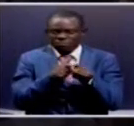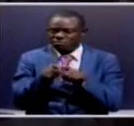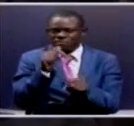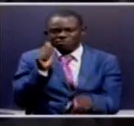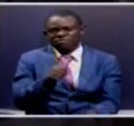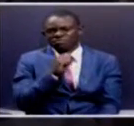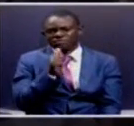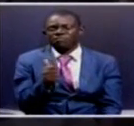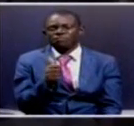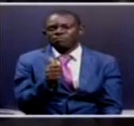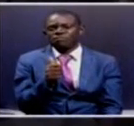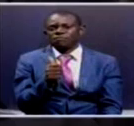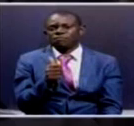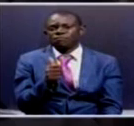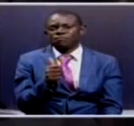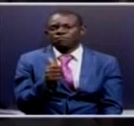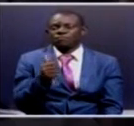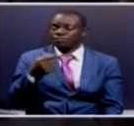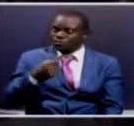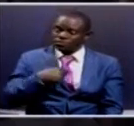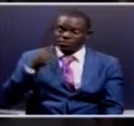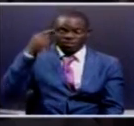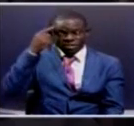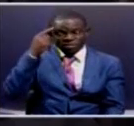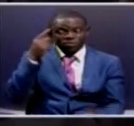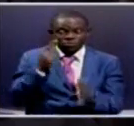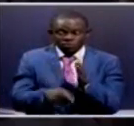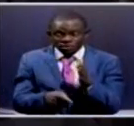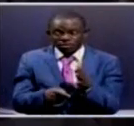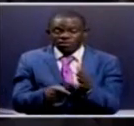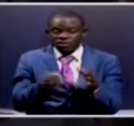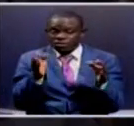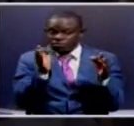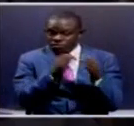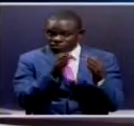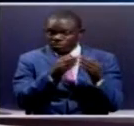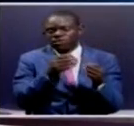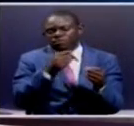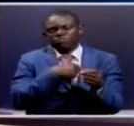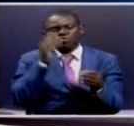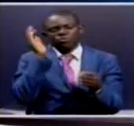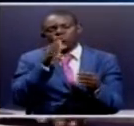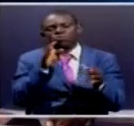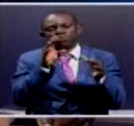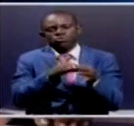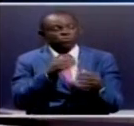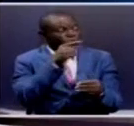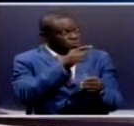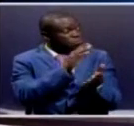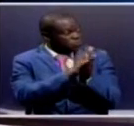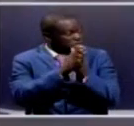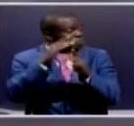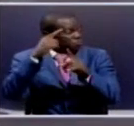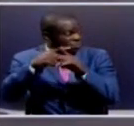conclusion. My view is that I would rather attend the forum. You'd rather be positive that the minister will run through, automatically yes, extend. I want to